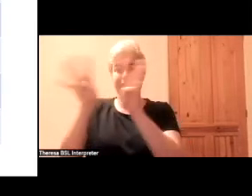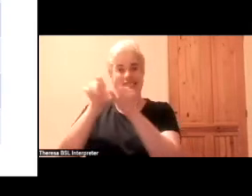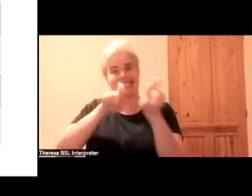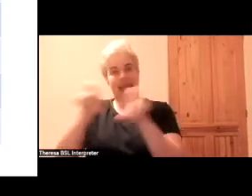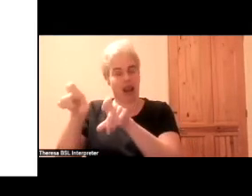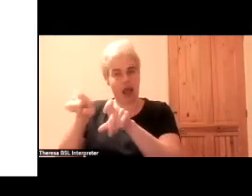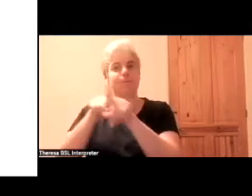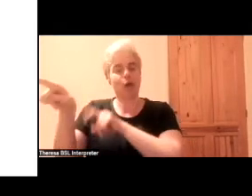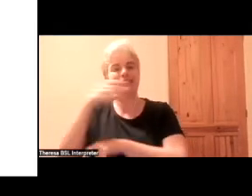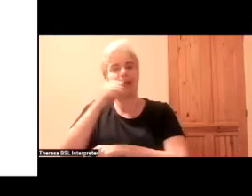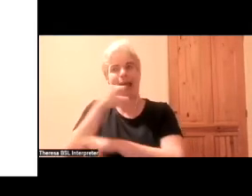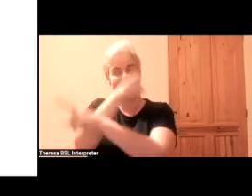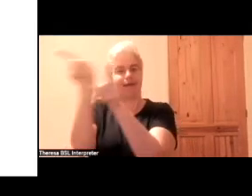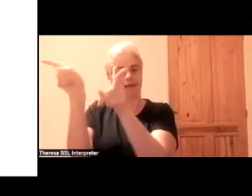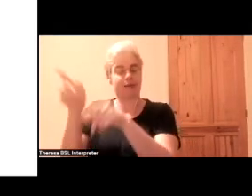predominantly male.